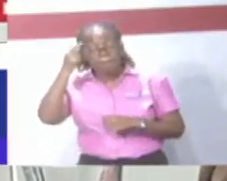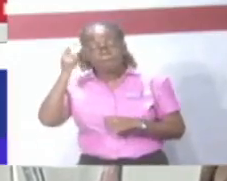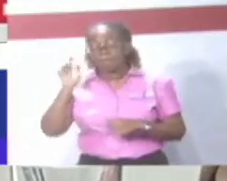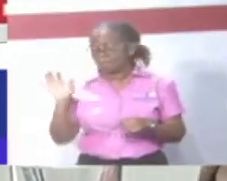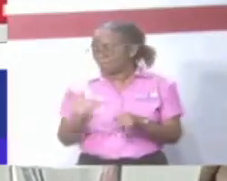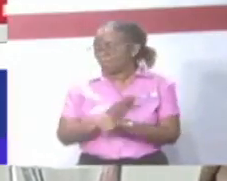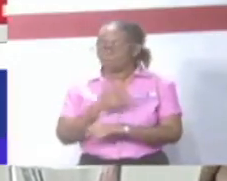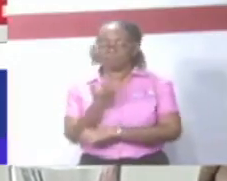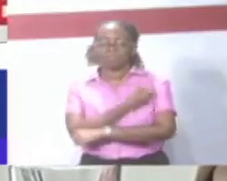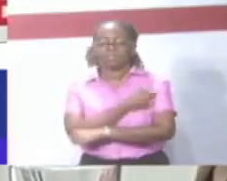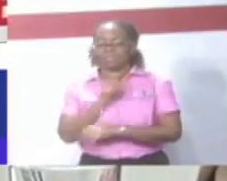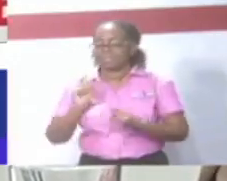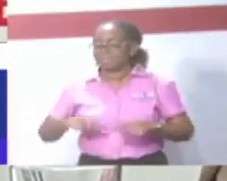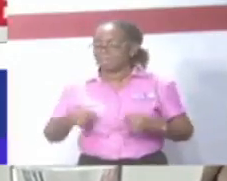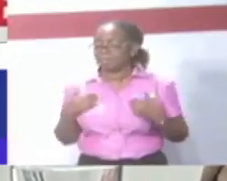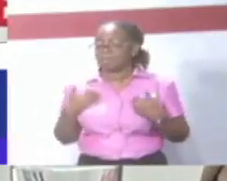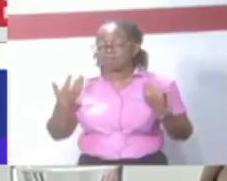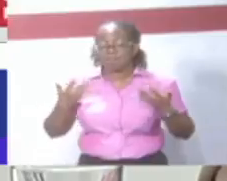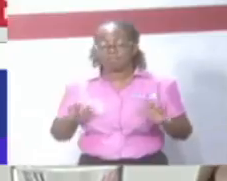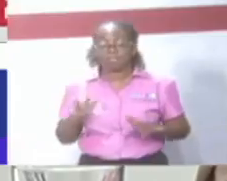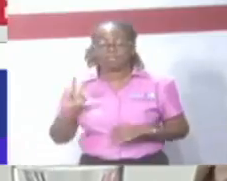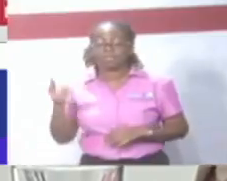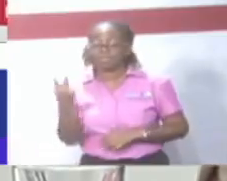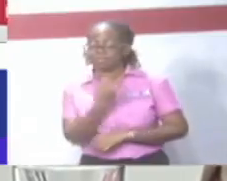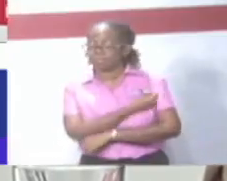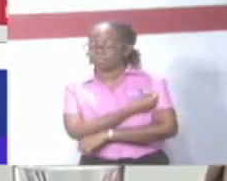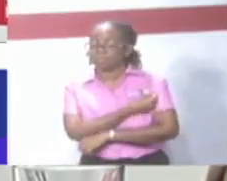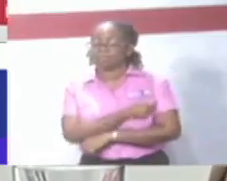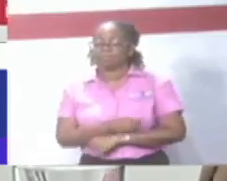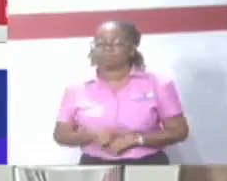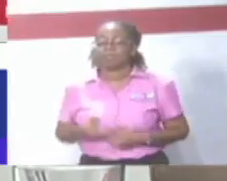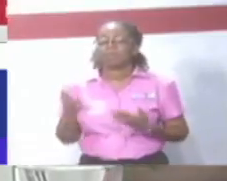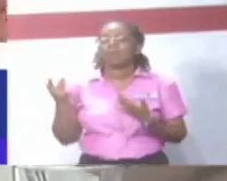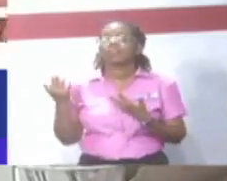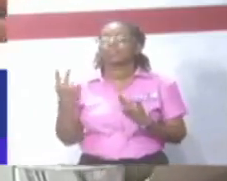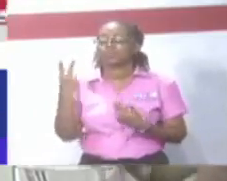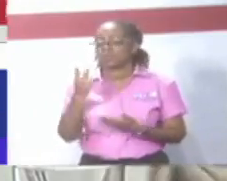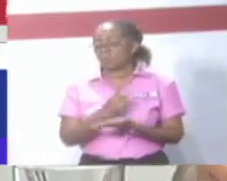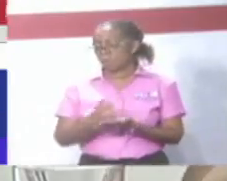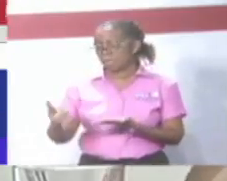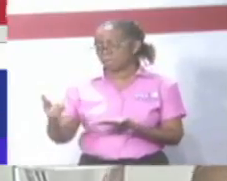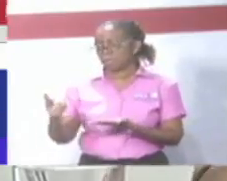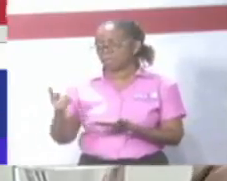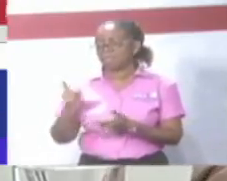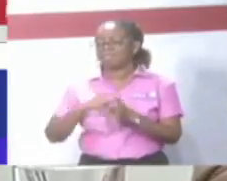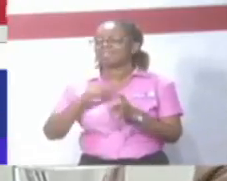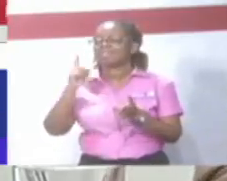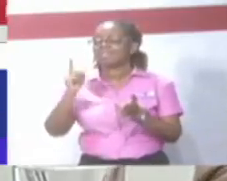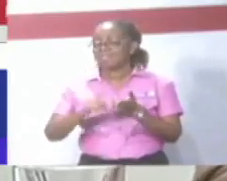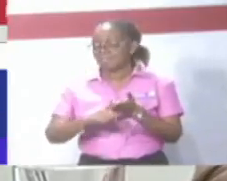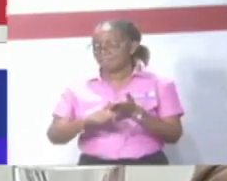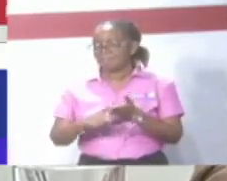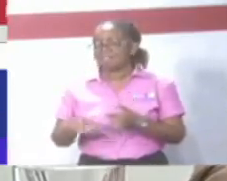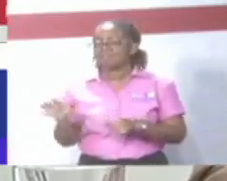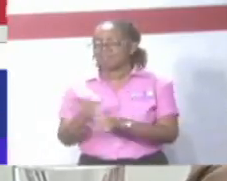had your second shot or your final shot and wait 2 weeks after that period.